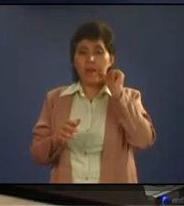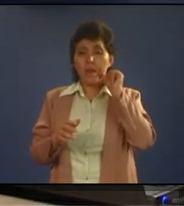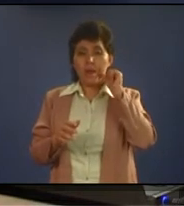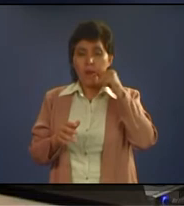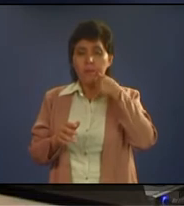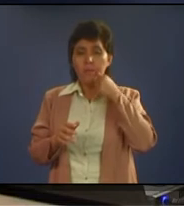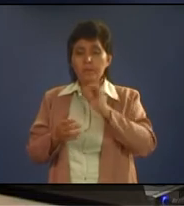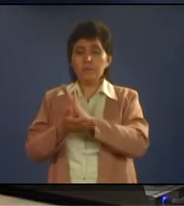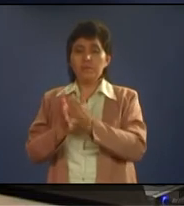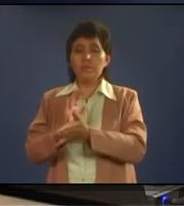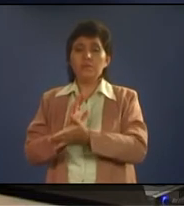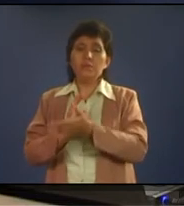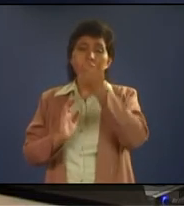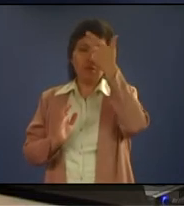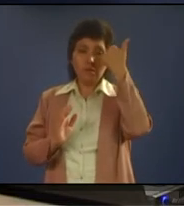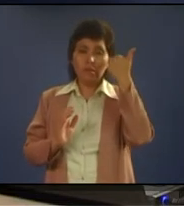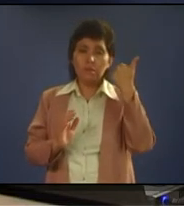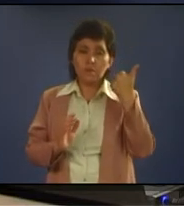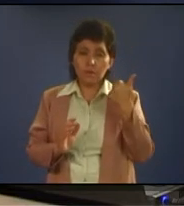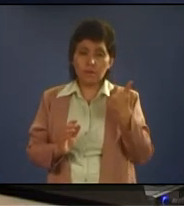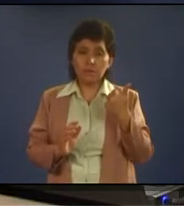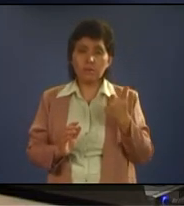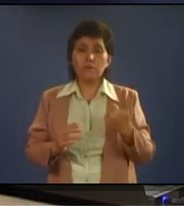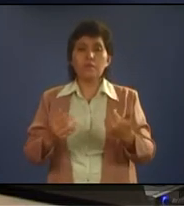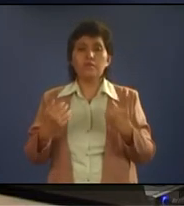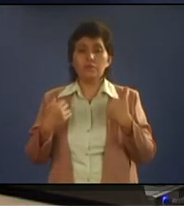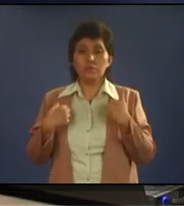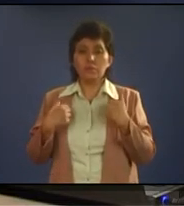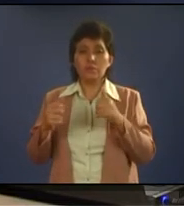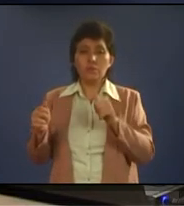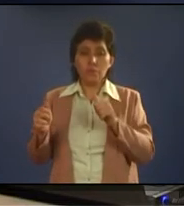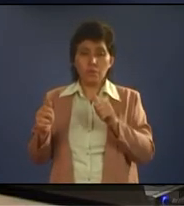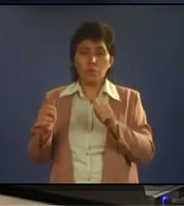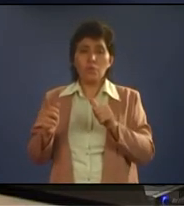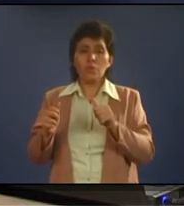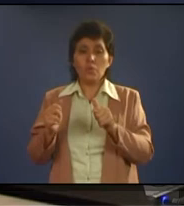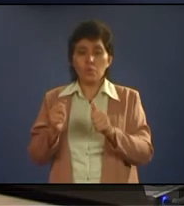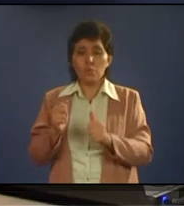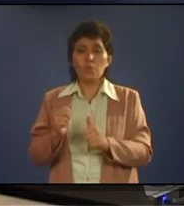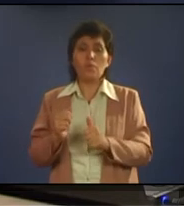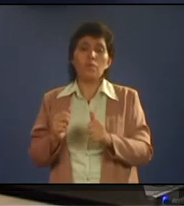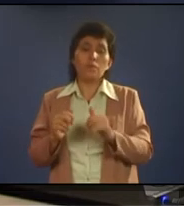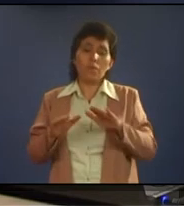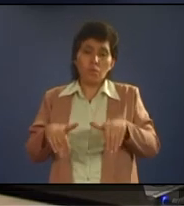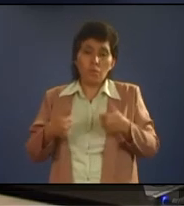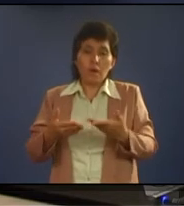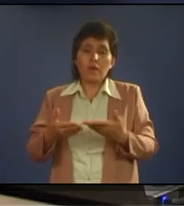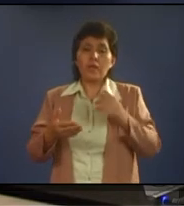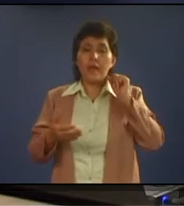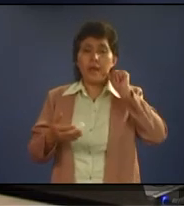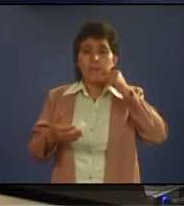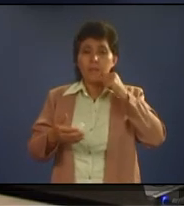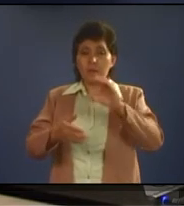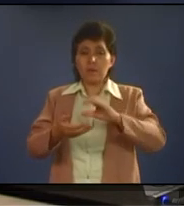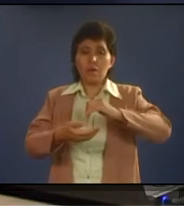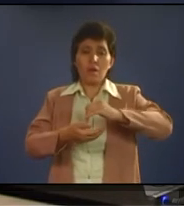so famous today? It must be he has to do with the success of Apple today. Okay,